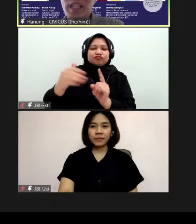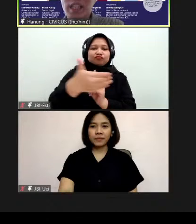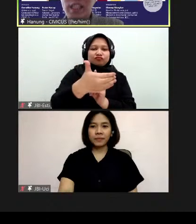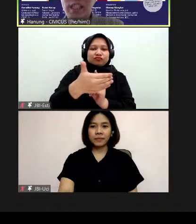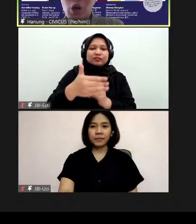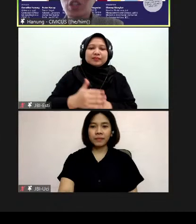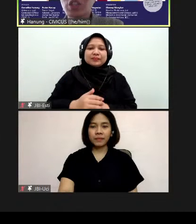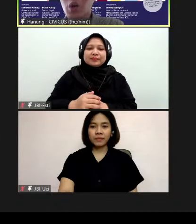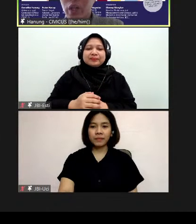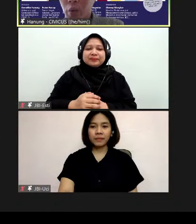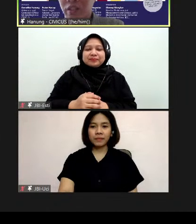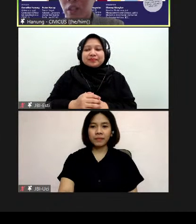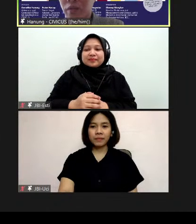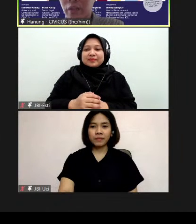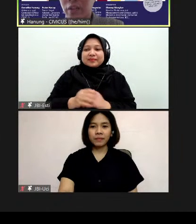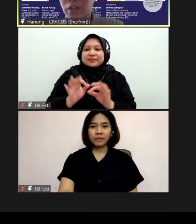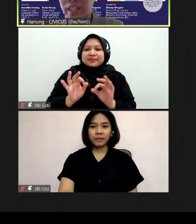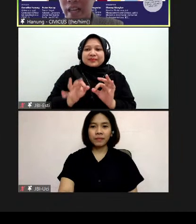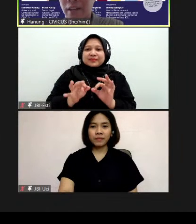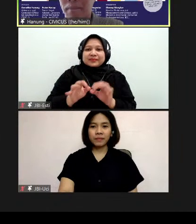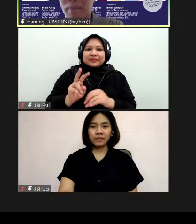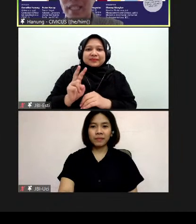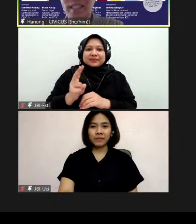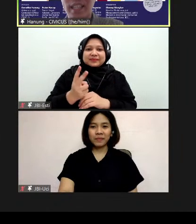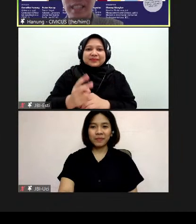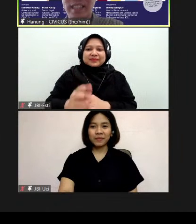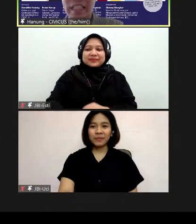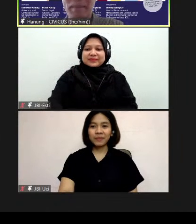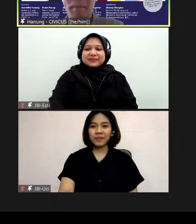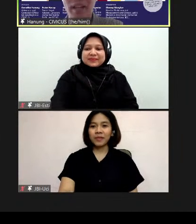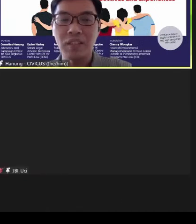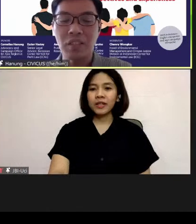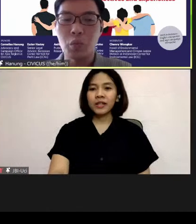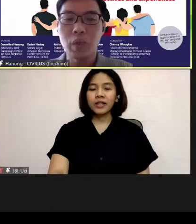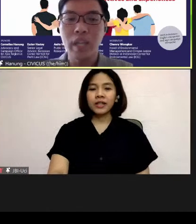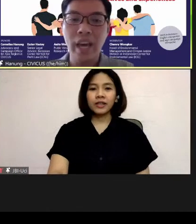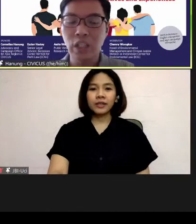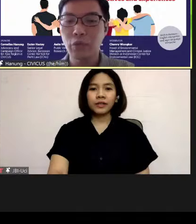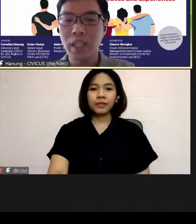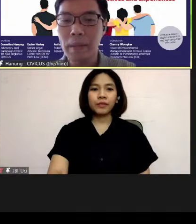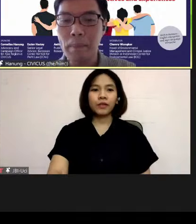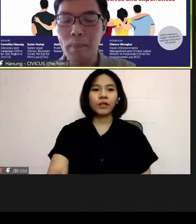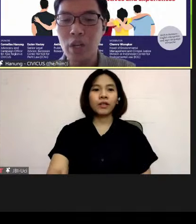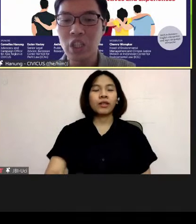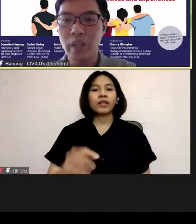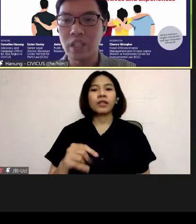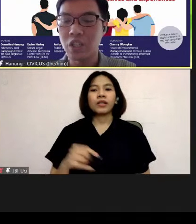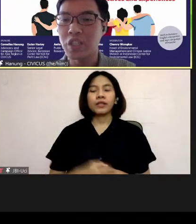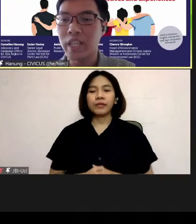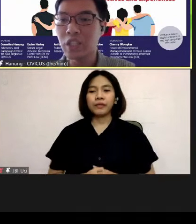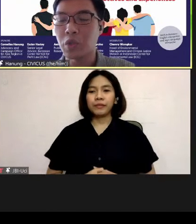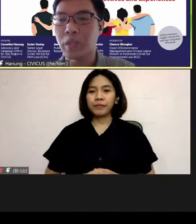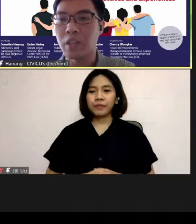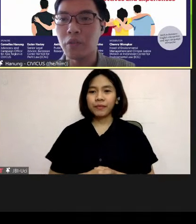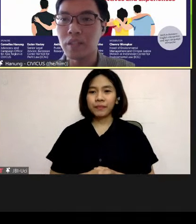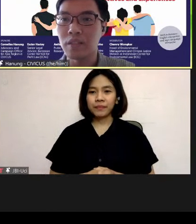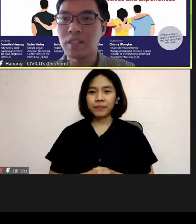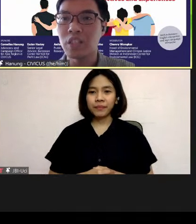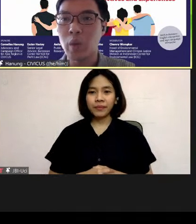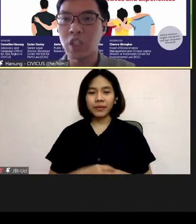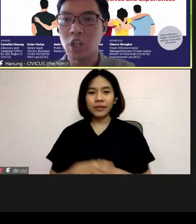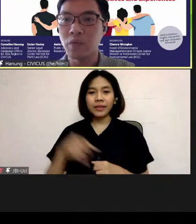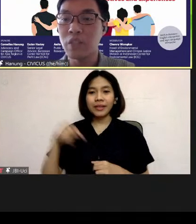of the ongoing works of Civicus that have been done in the past is we actively monitoring the trajectory of